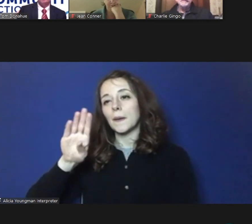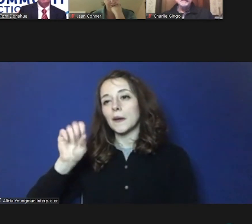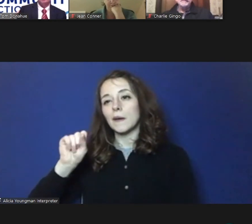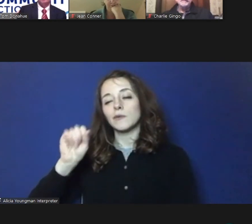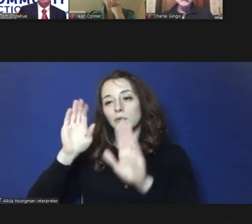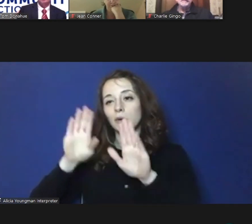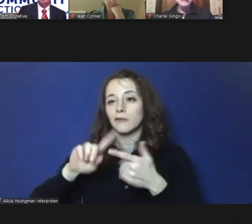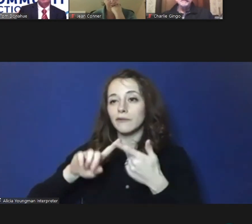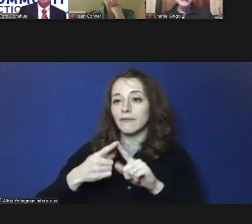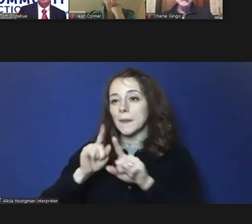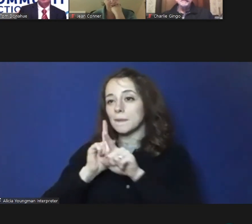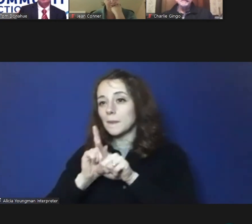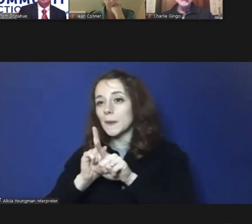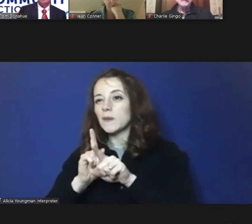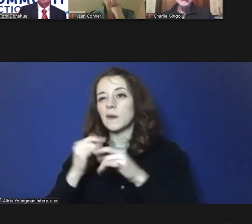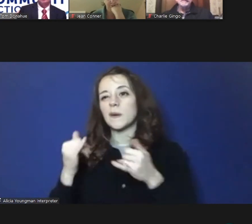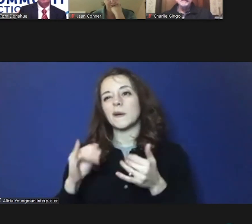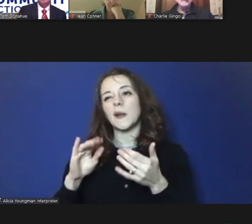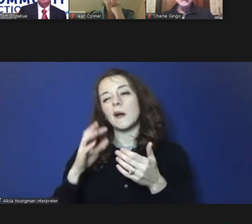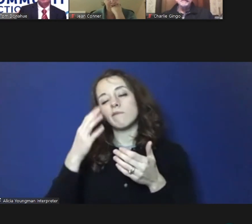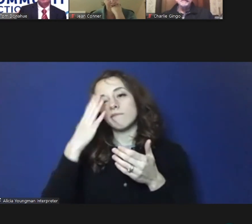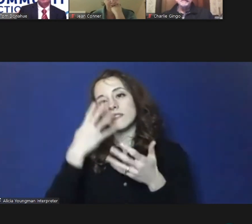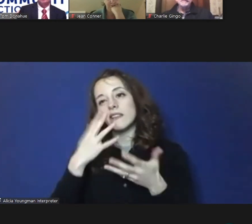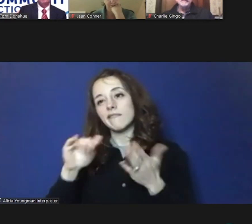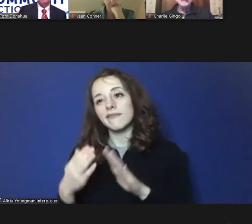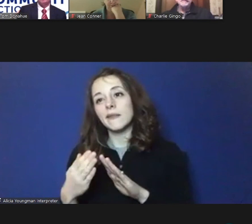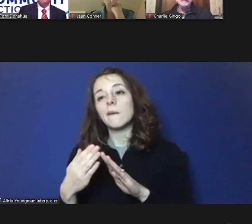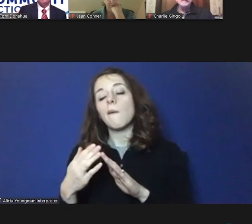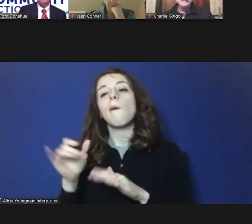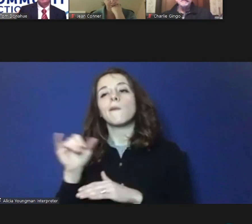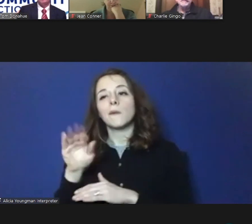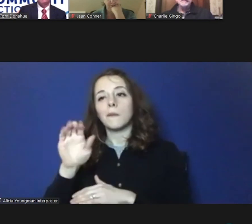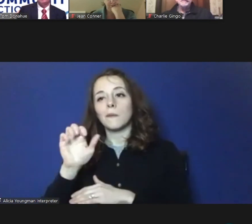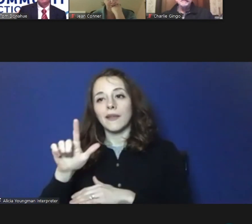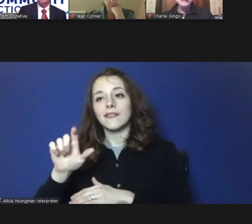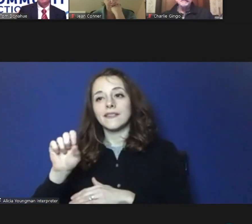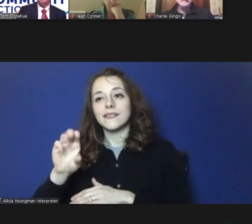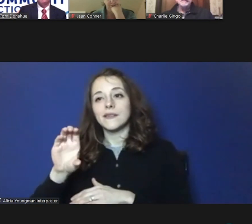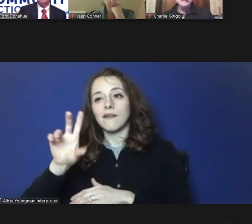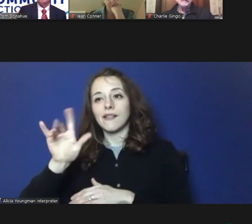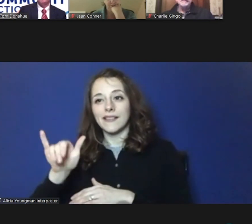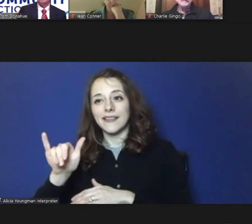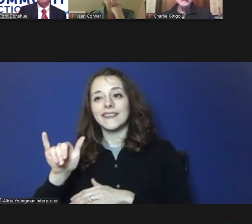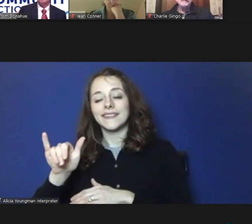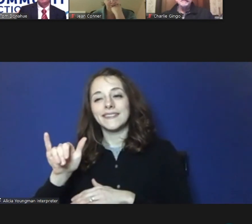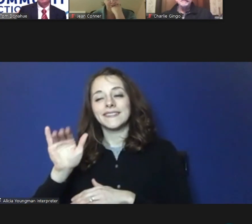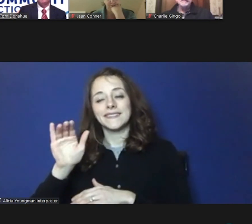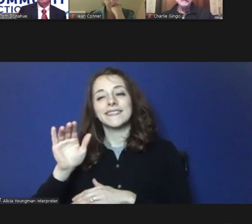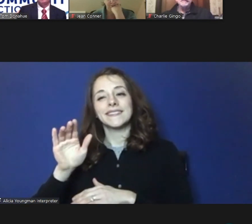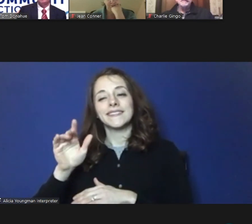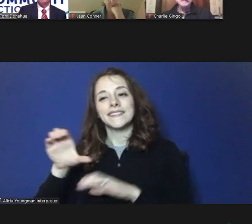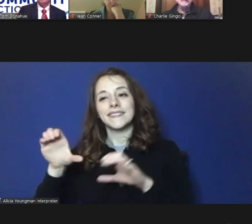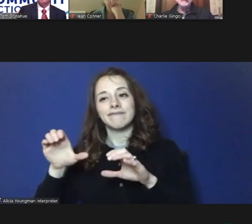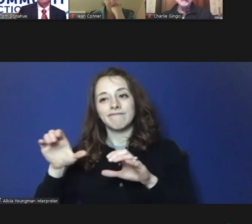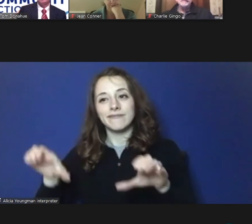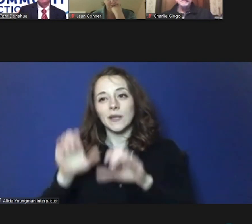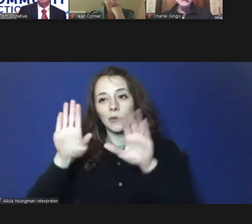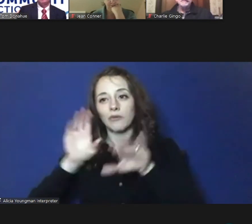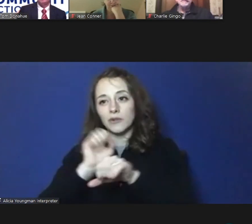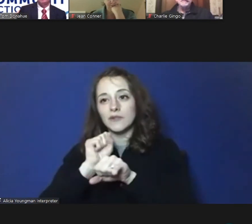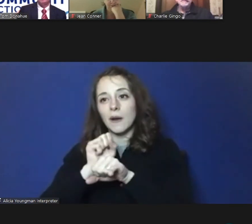Bill Scully, whom we miss and who did a great job while he was on. And I would like to second the